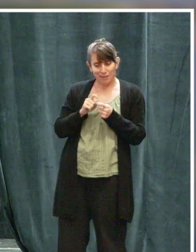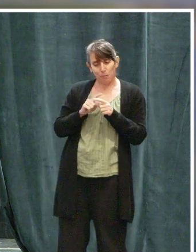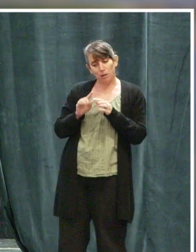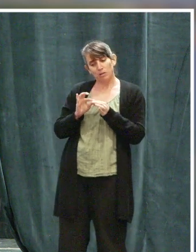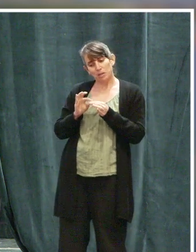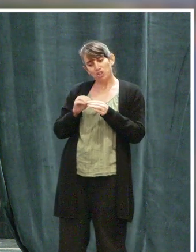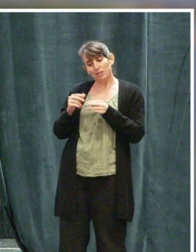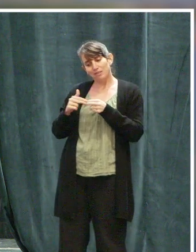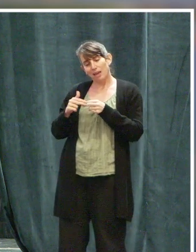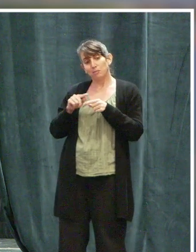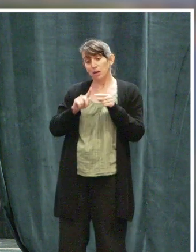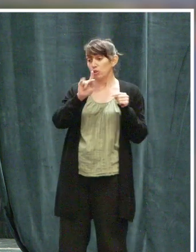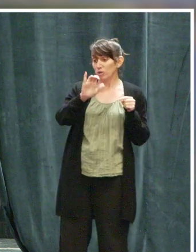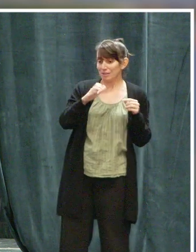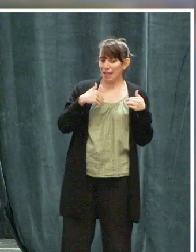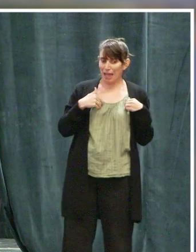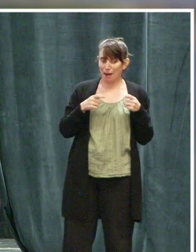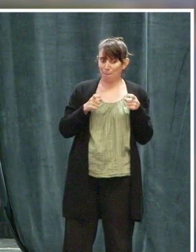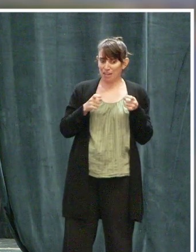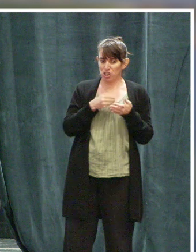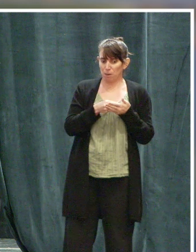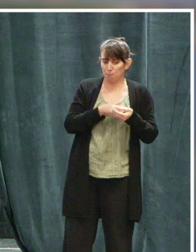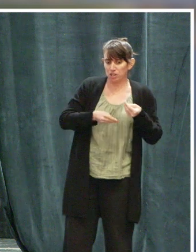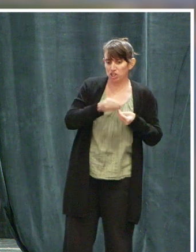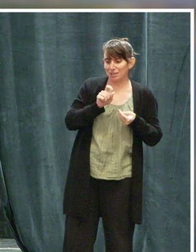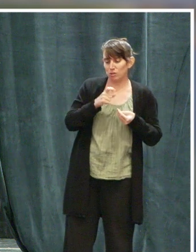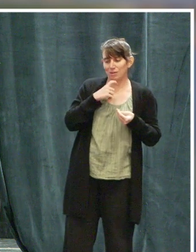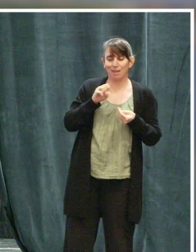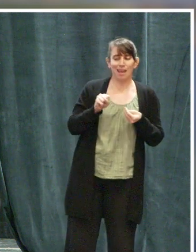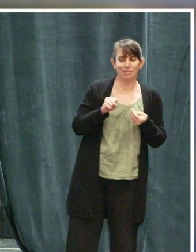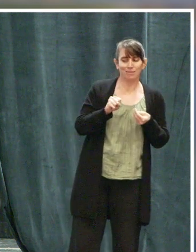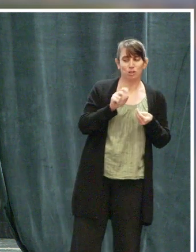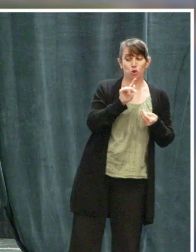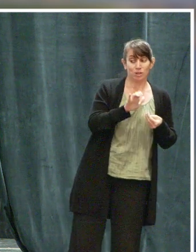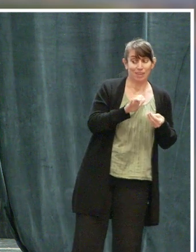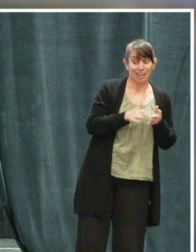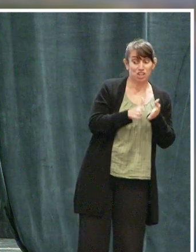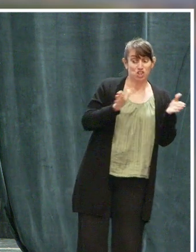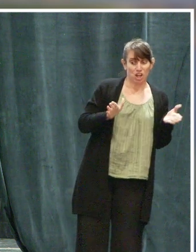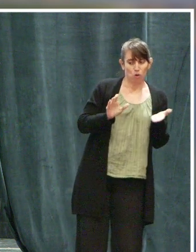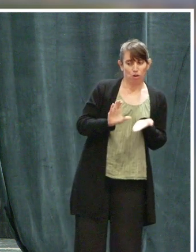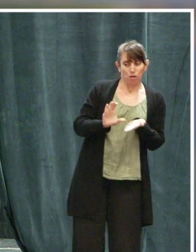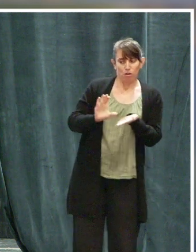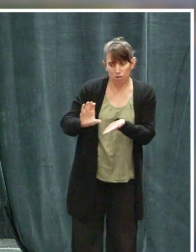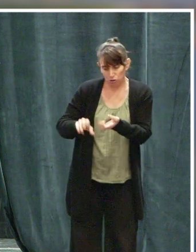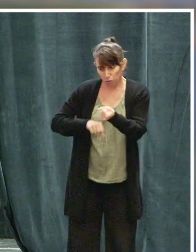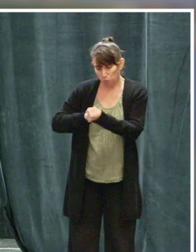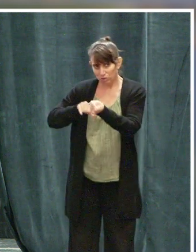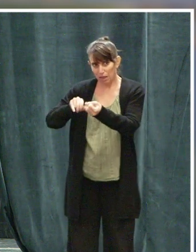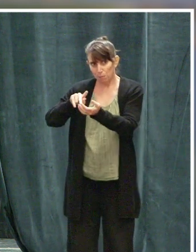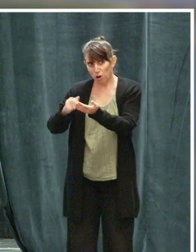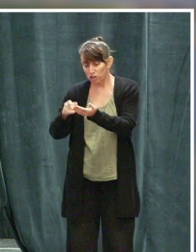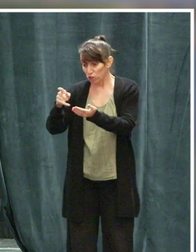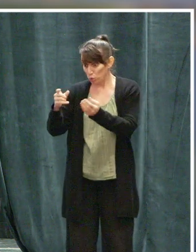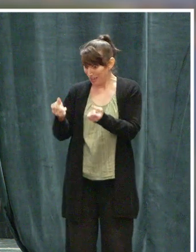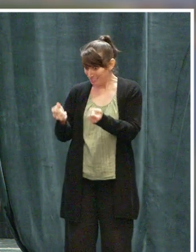the city's Office of Management and Budget needs to say, we support this project. You can take this money that otherwise would flow to us, spend it